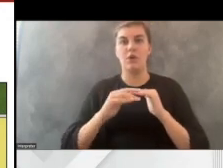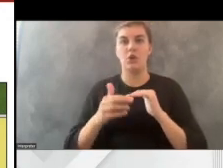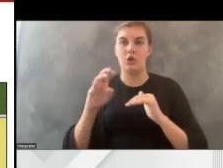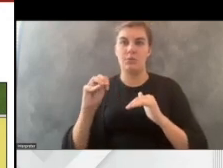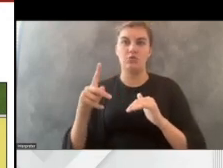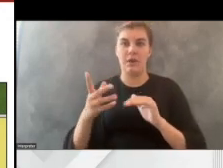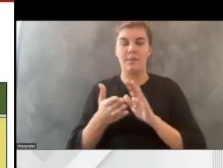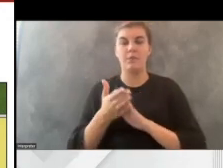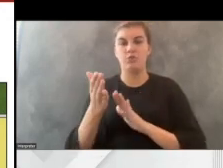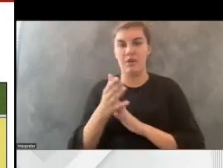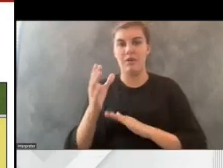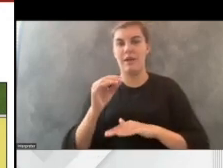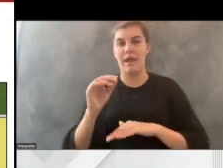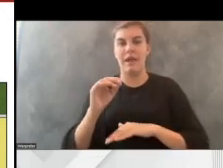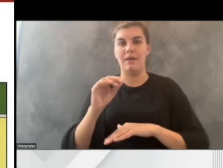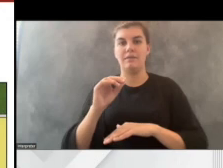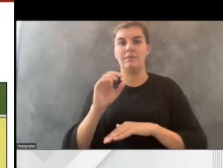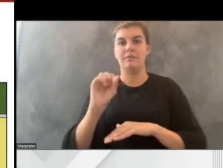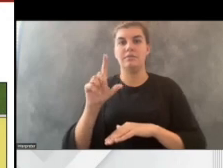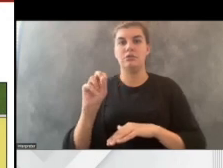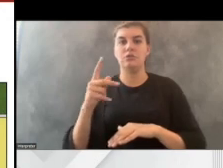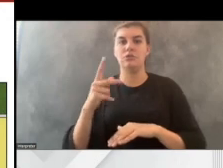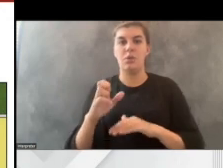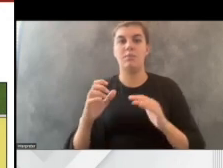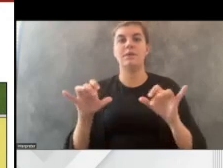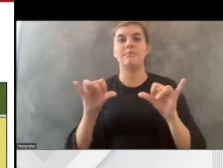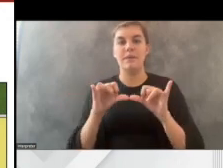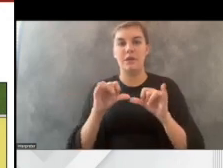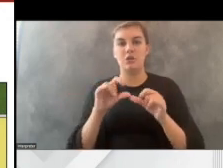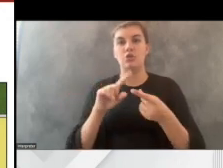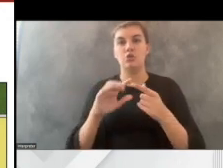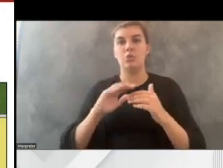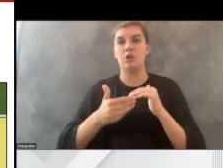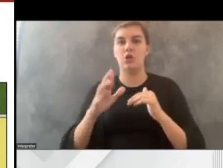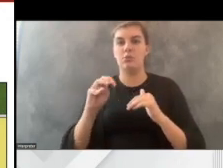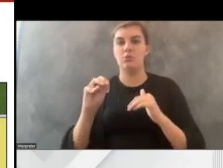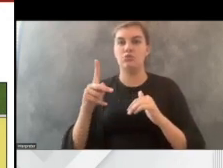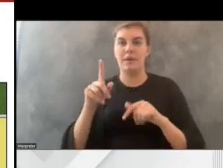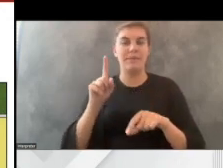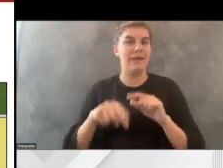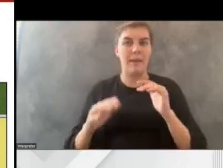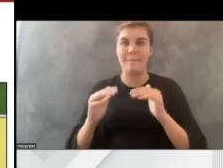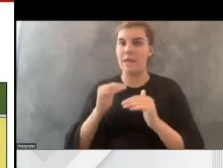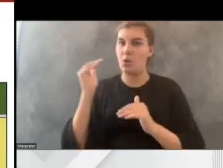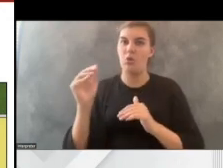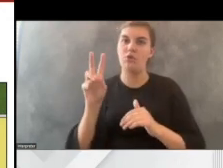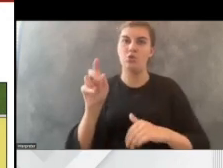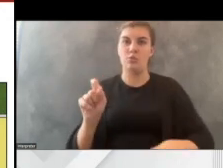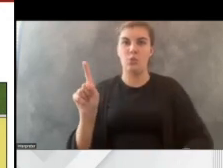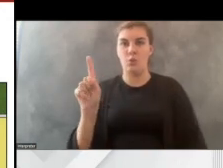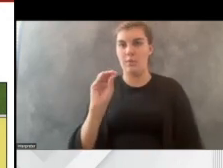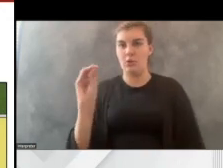route, pedestrian push buttons or passive detection devices must be provided and comply